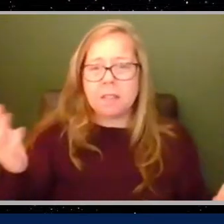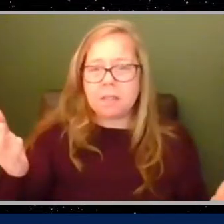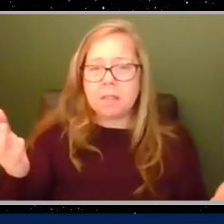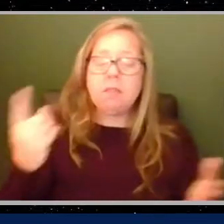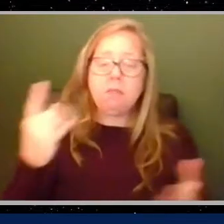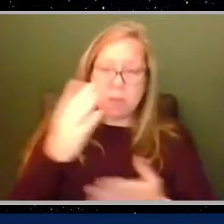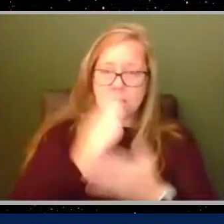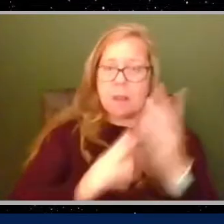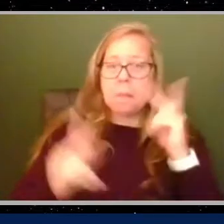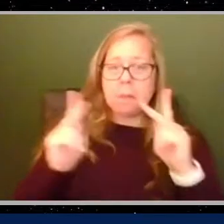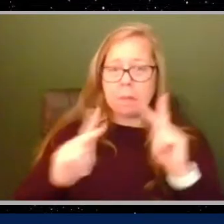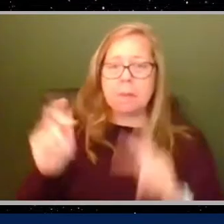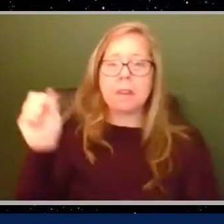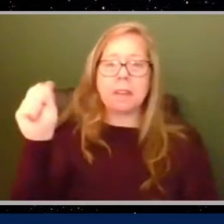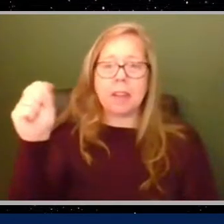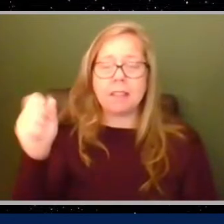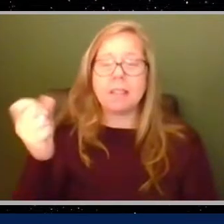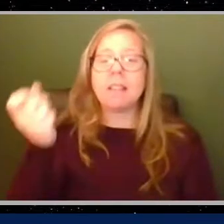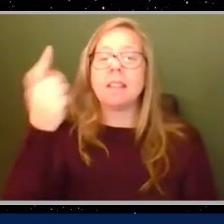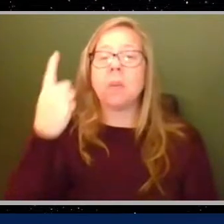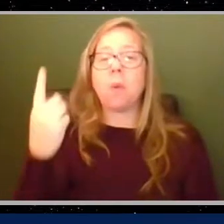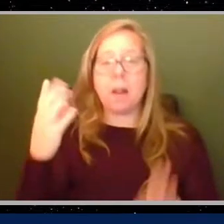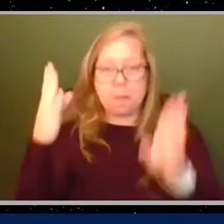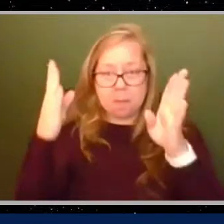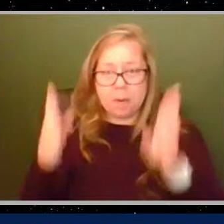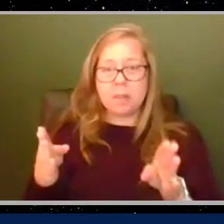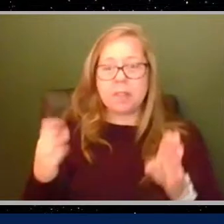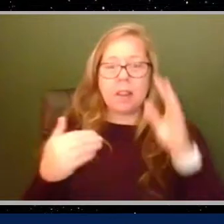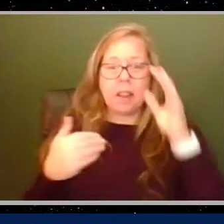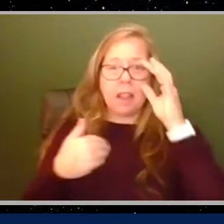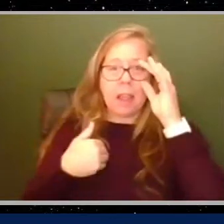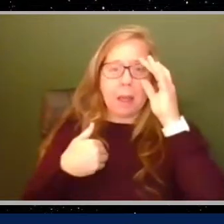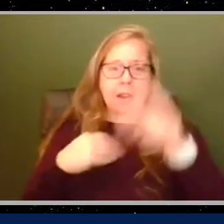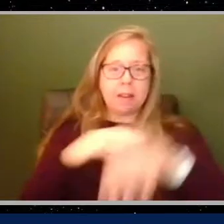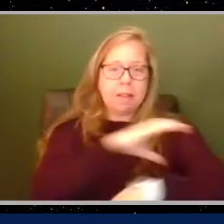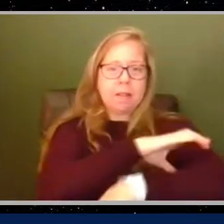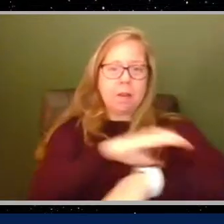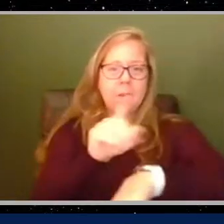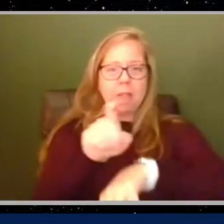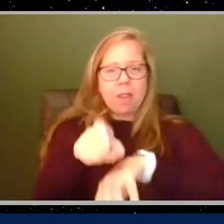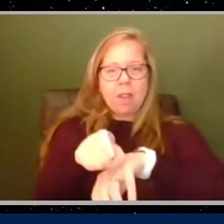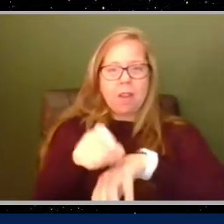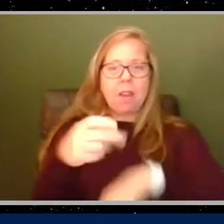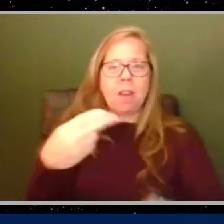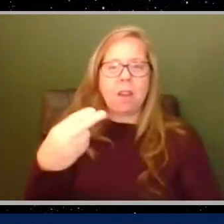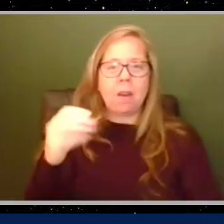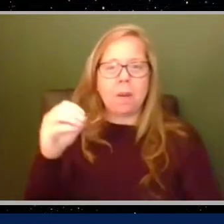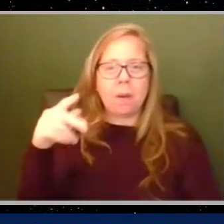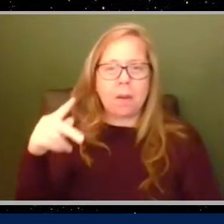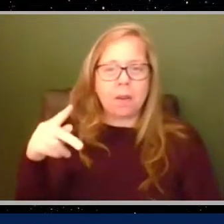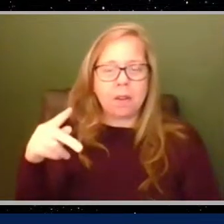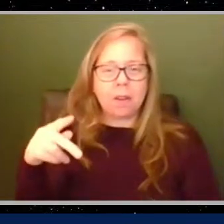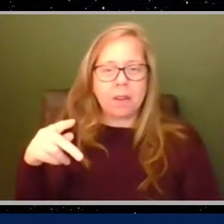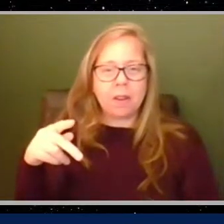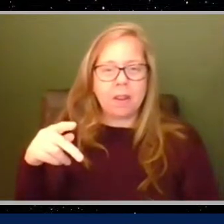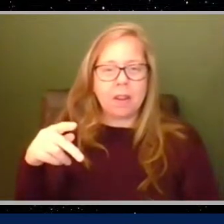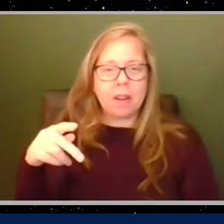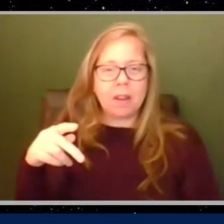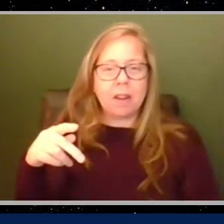was one person who had prosthetics that had hooks on the end kind of for their arms, and it turns out they would